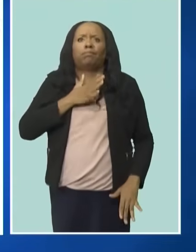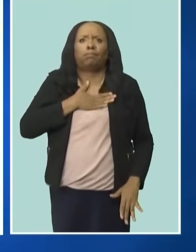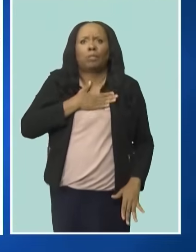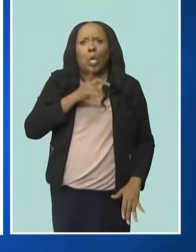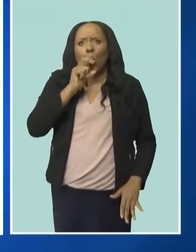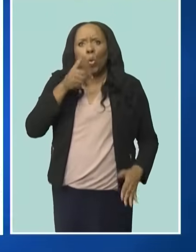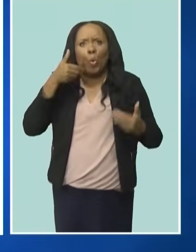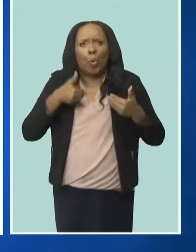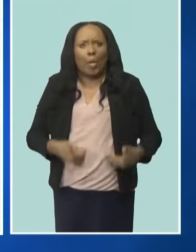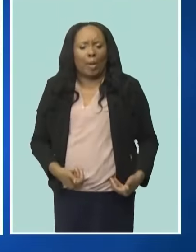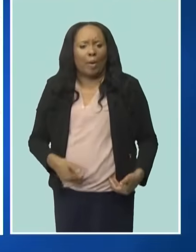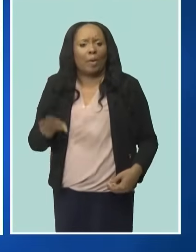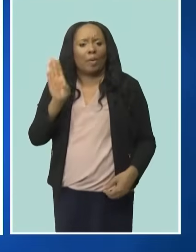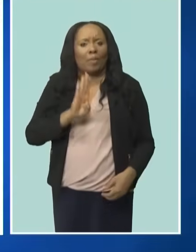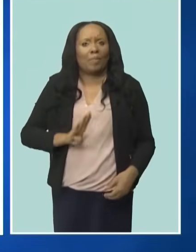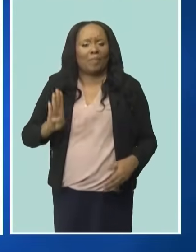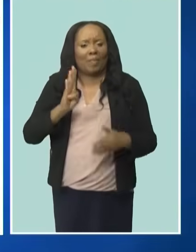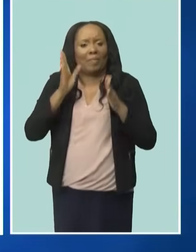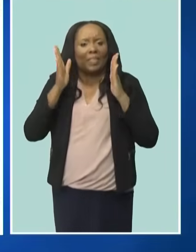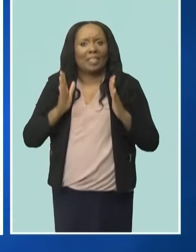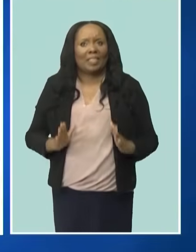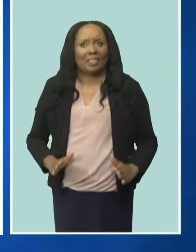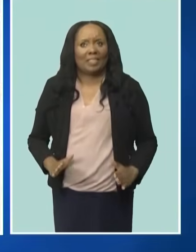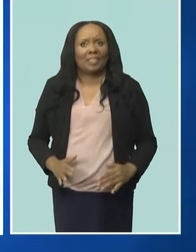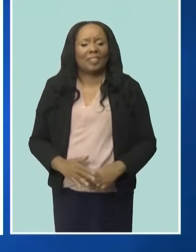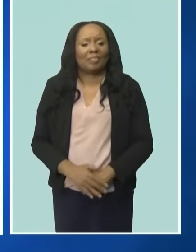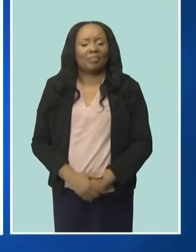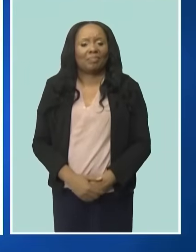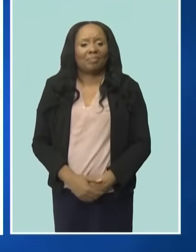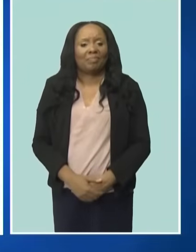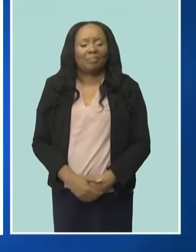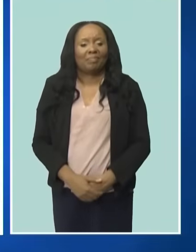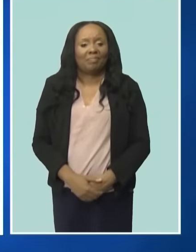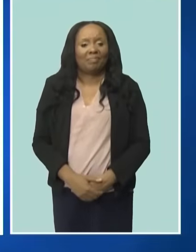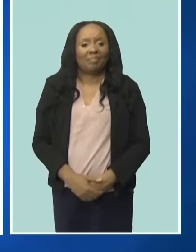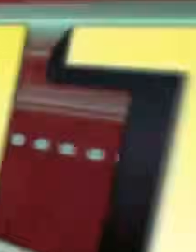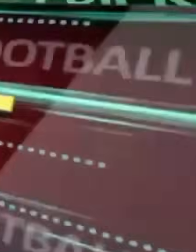as Barbadians. Deanza Roberts, CBC News.